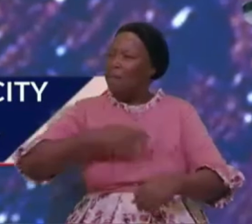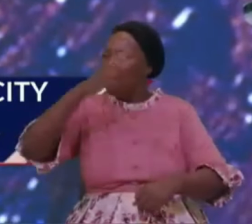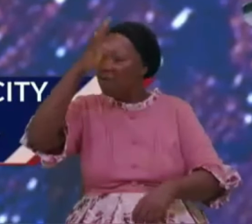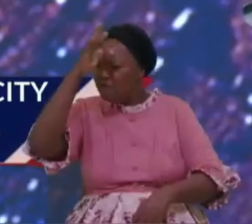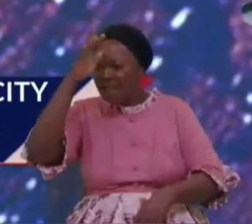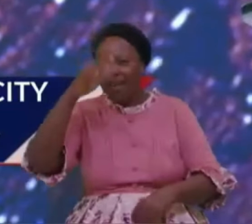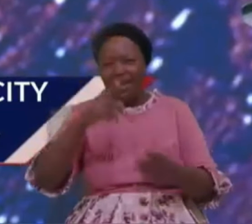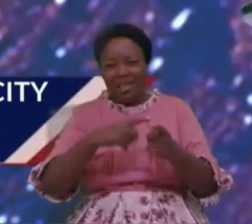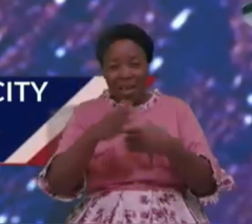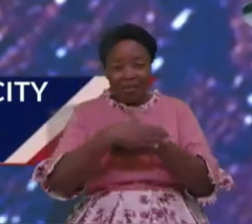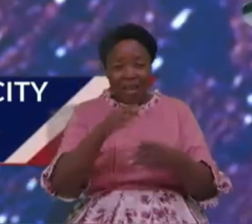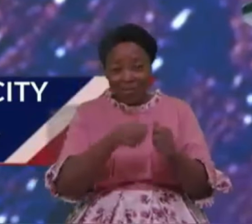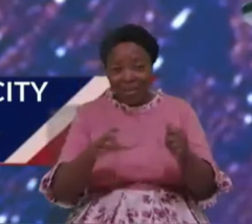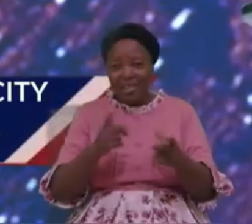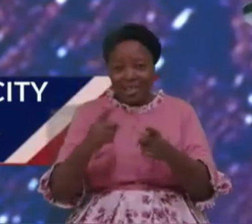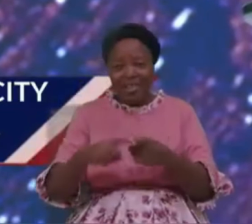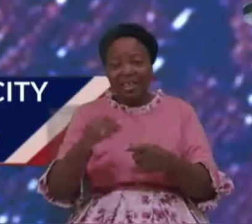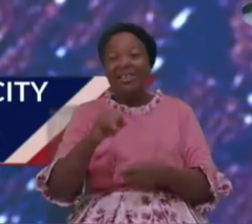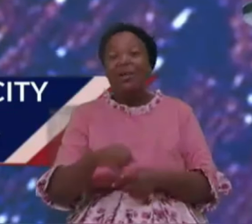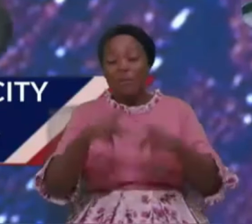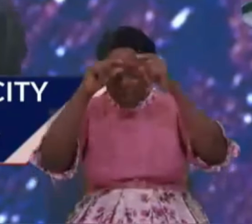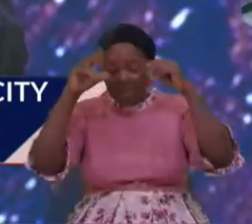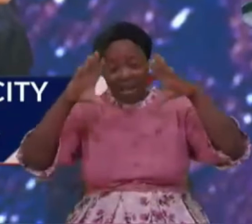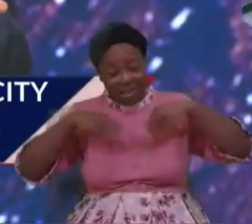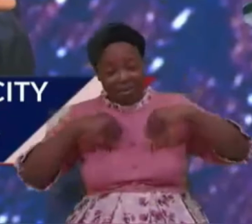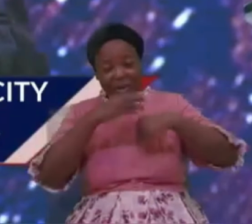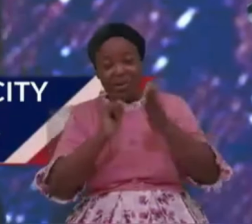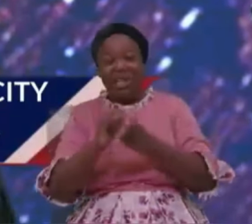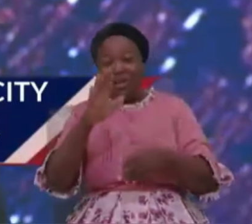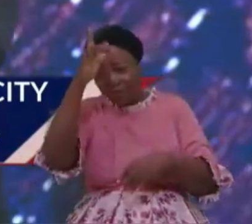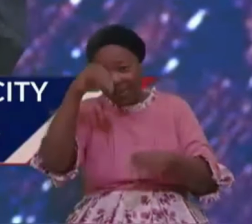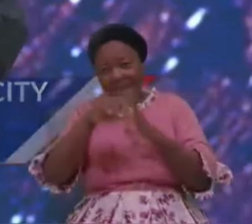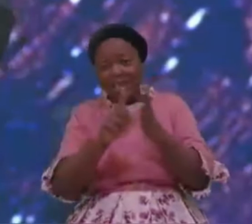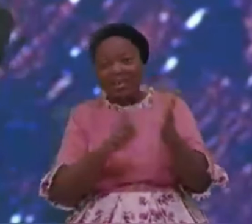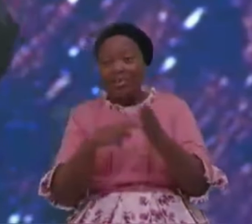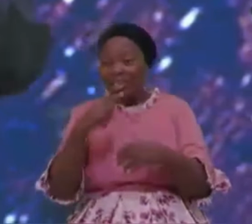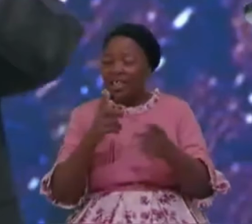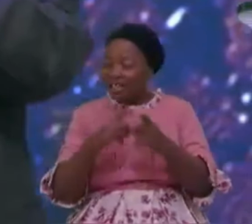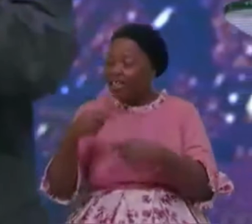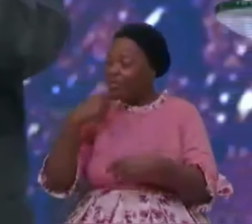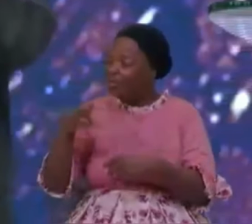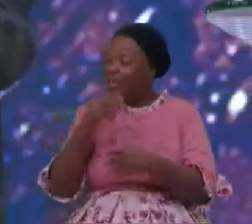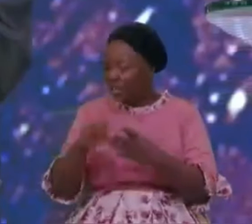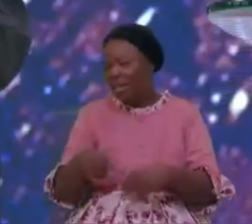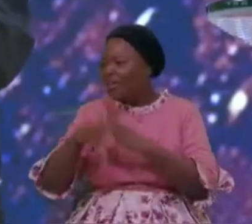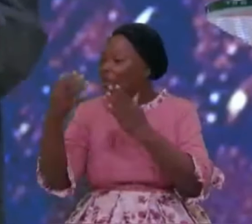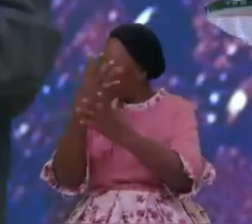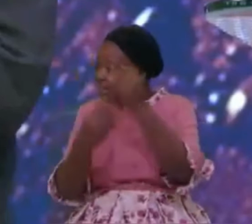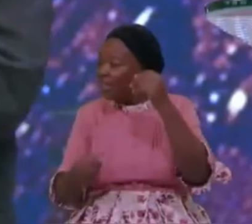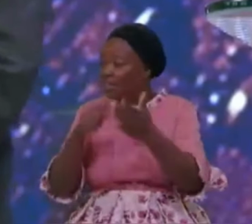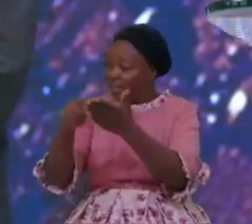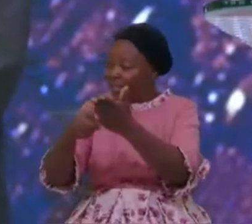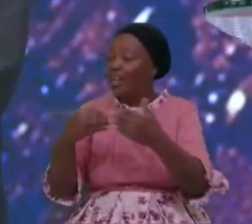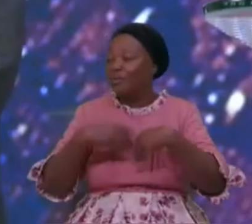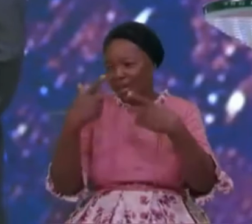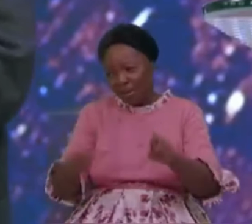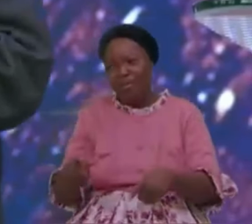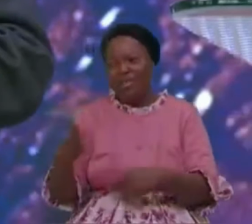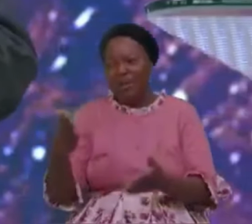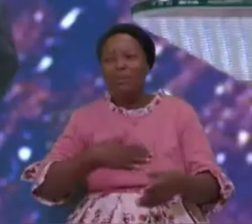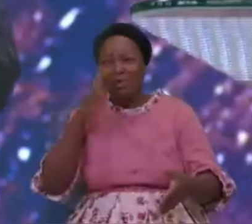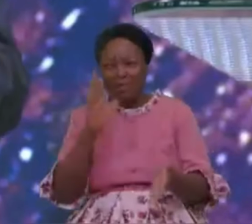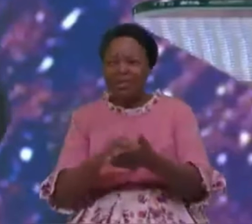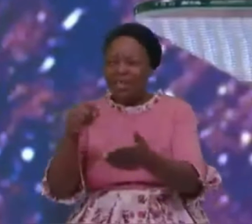through. And Jethro also said, you know, in your absence, this is what had been happening. They had good communication